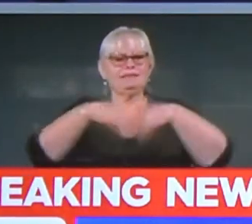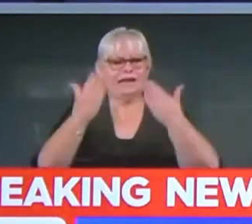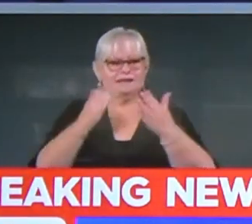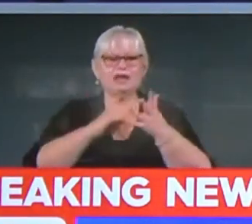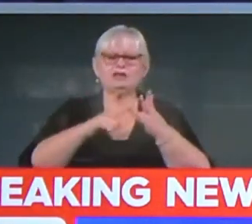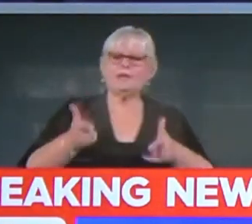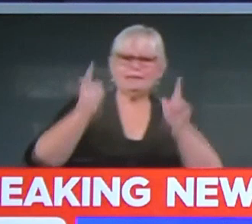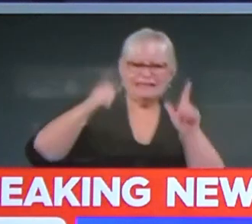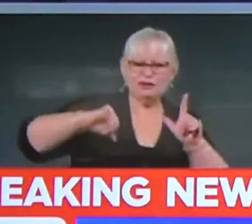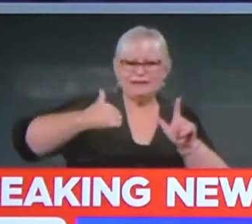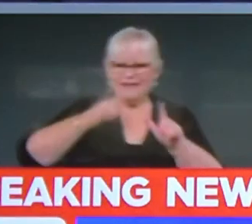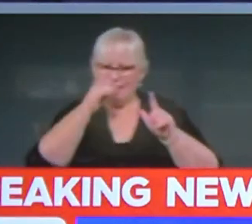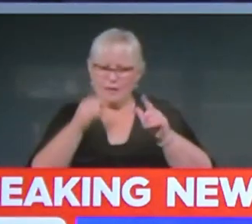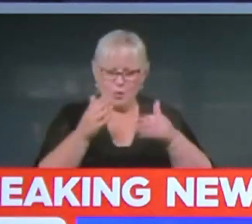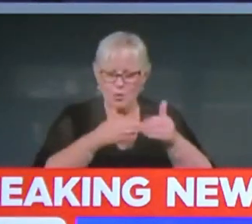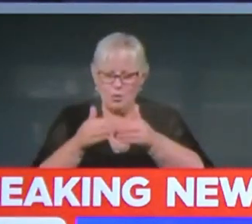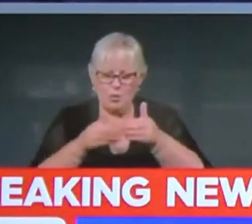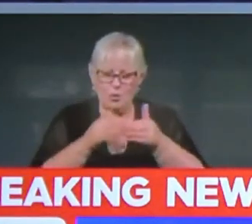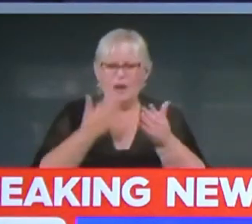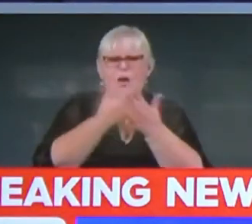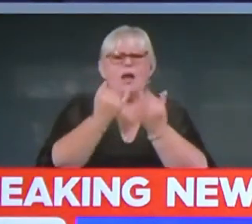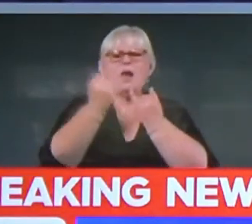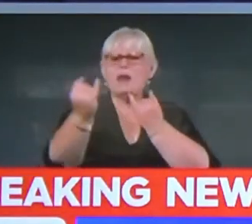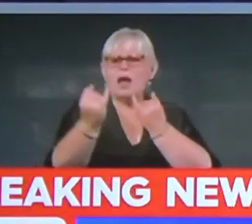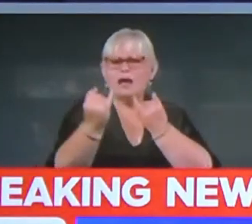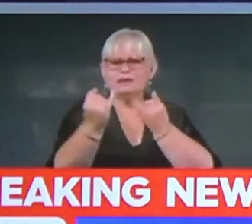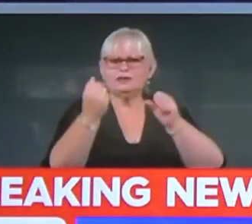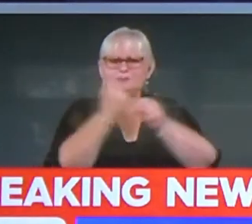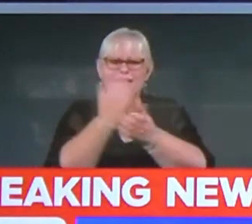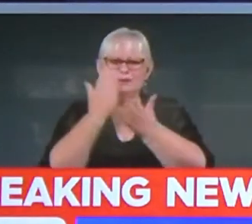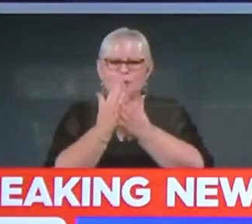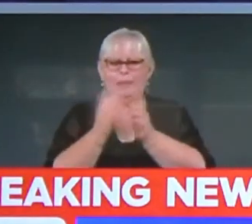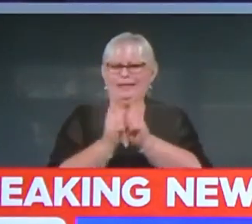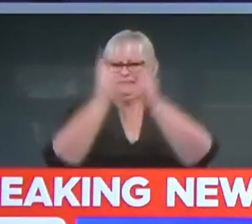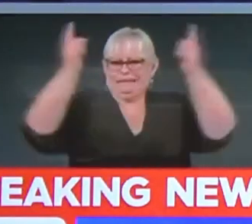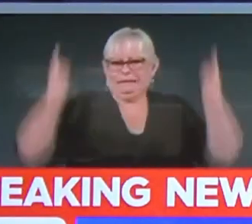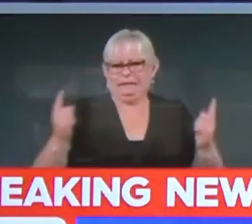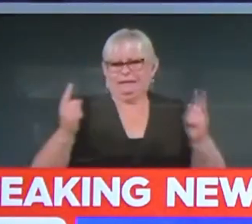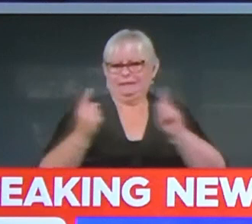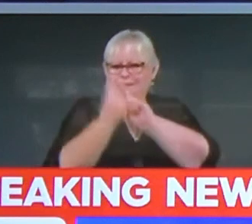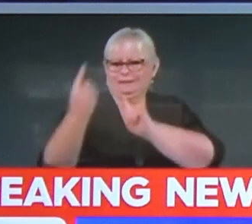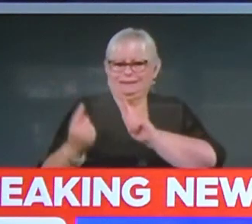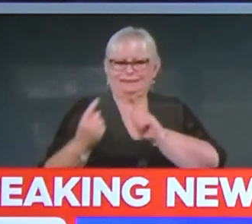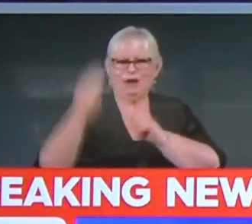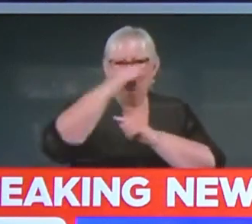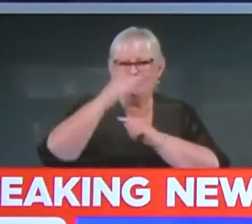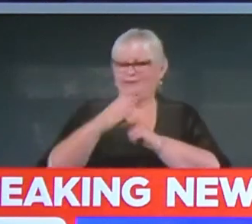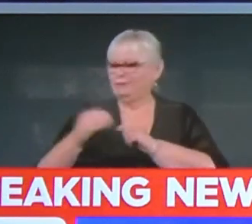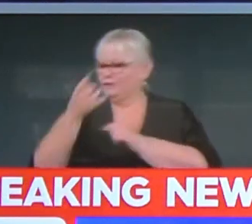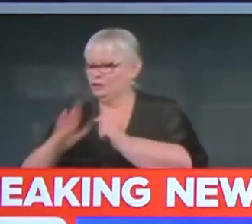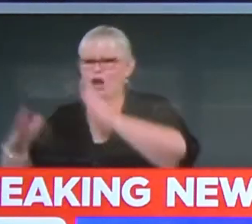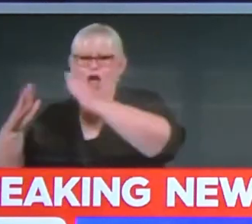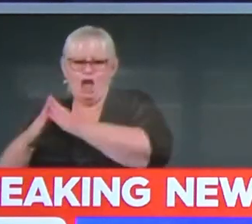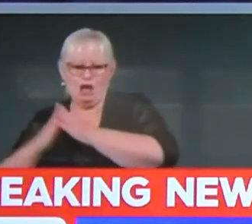the projects they've already been pursuing on extending distance learning. And so that will be an important job for